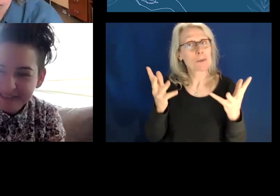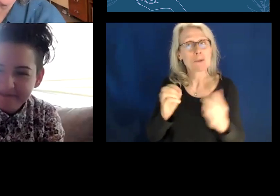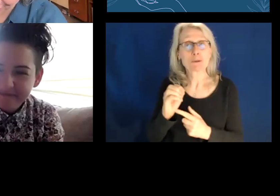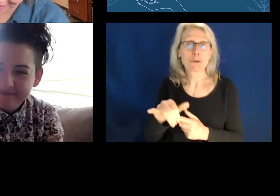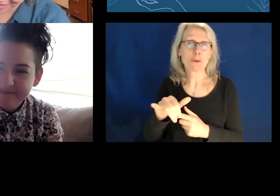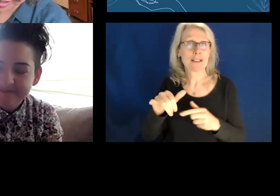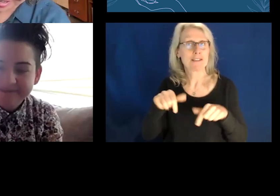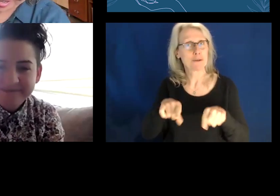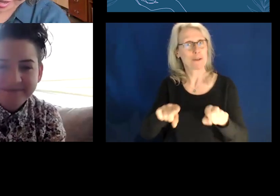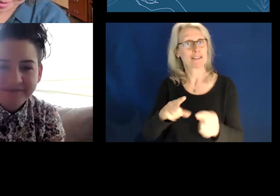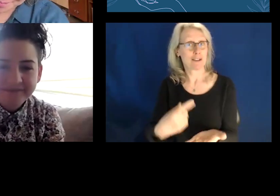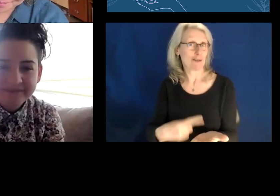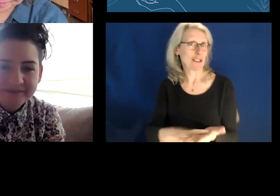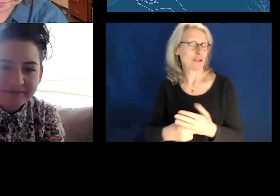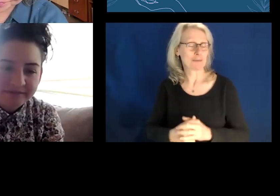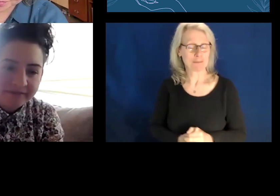this conversation.